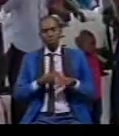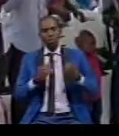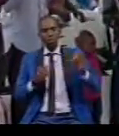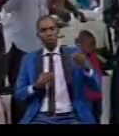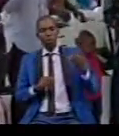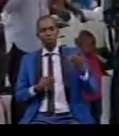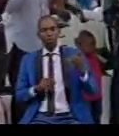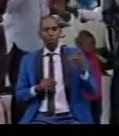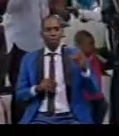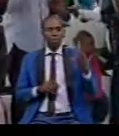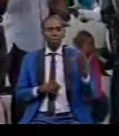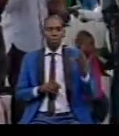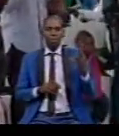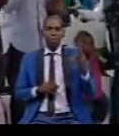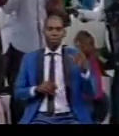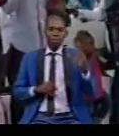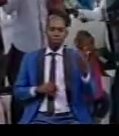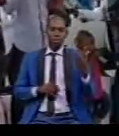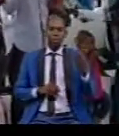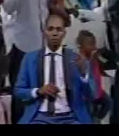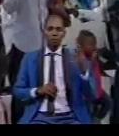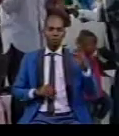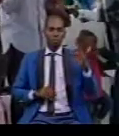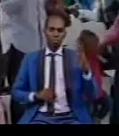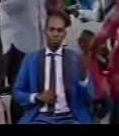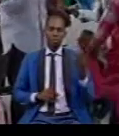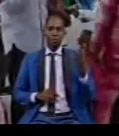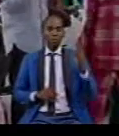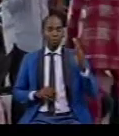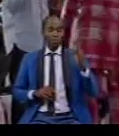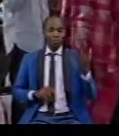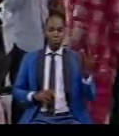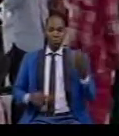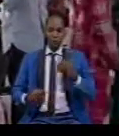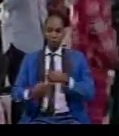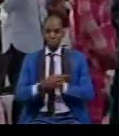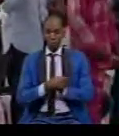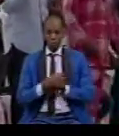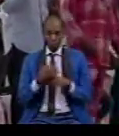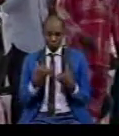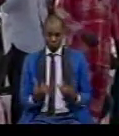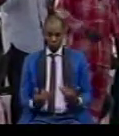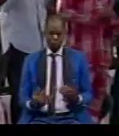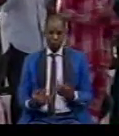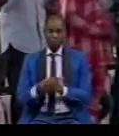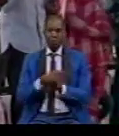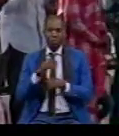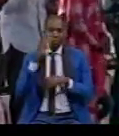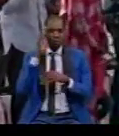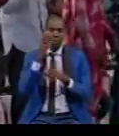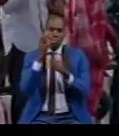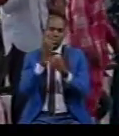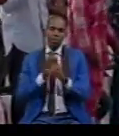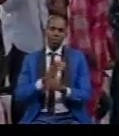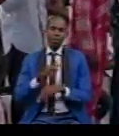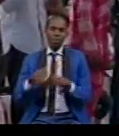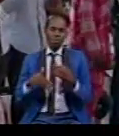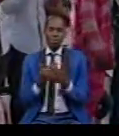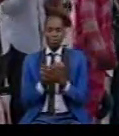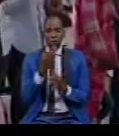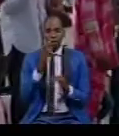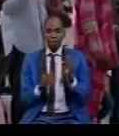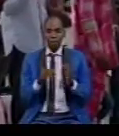day, fourth day. And yes, the ability. The day you are going to get is the always if you pray unto God.